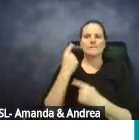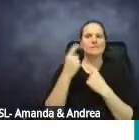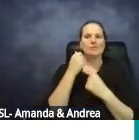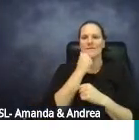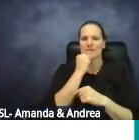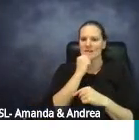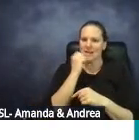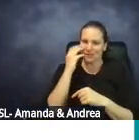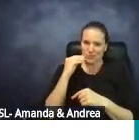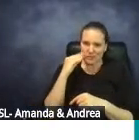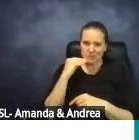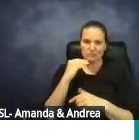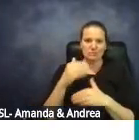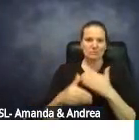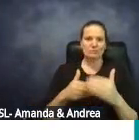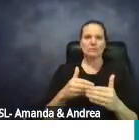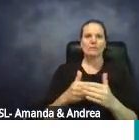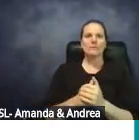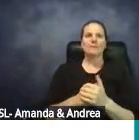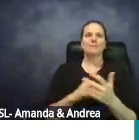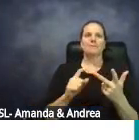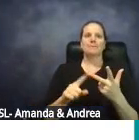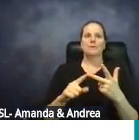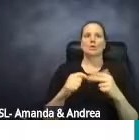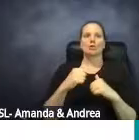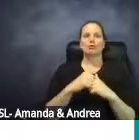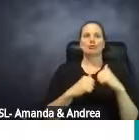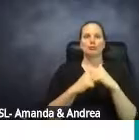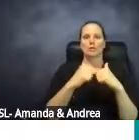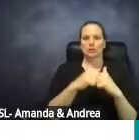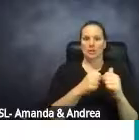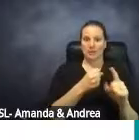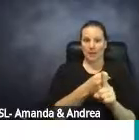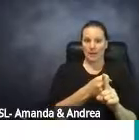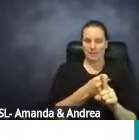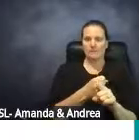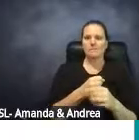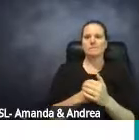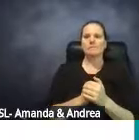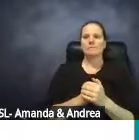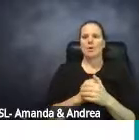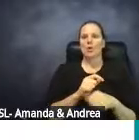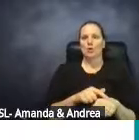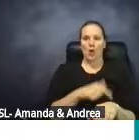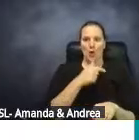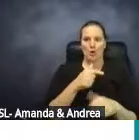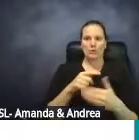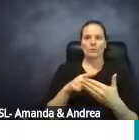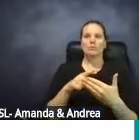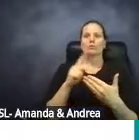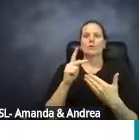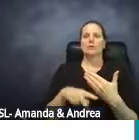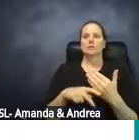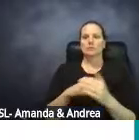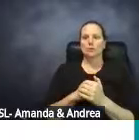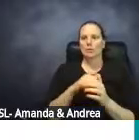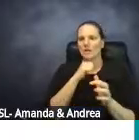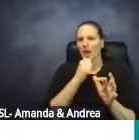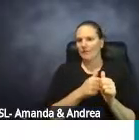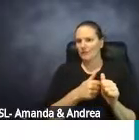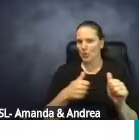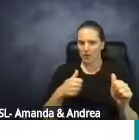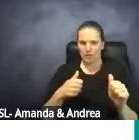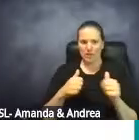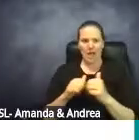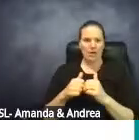experience. Next is construction impacts. This will be a long construction project, and we're not shying away from considering how that